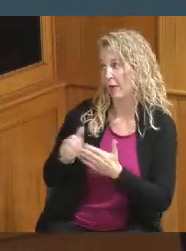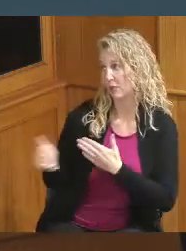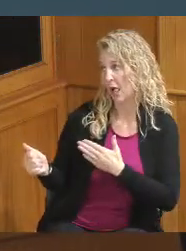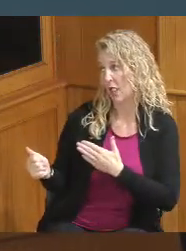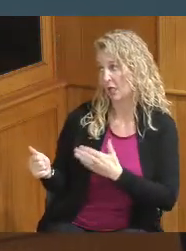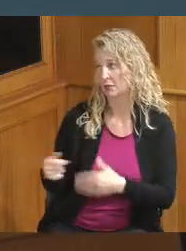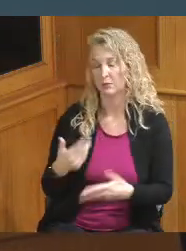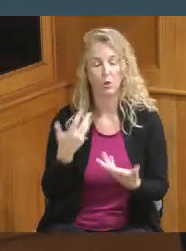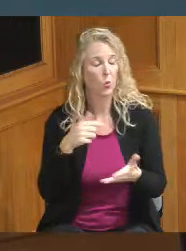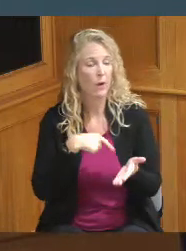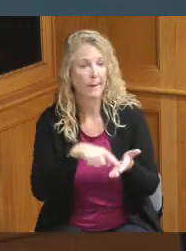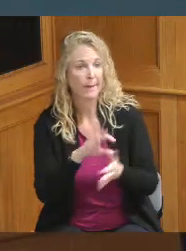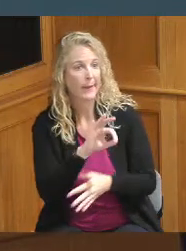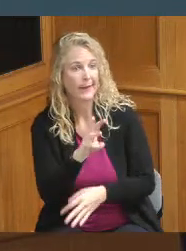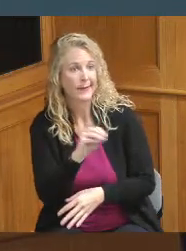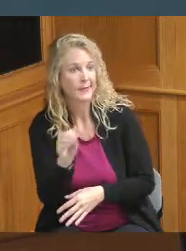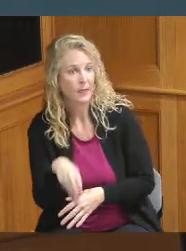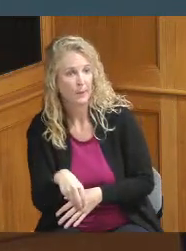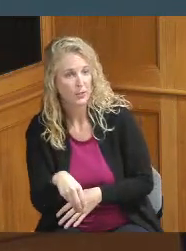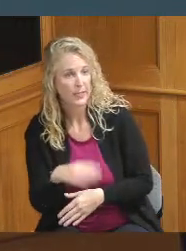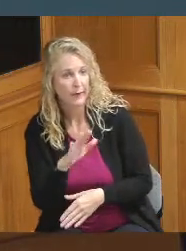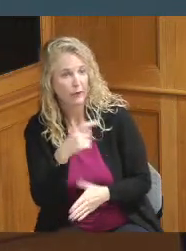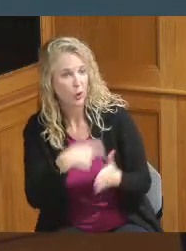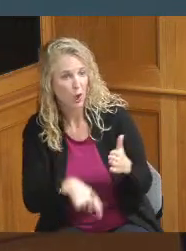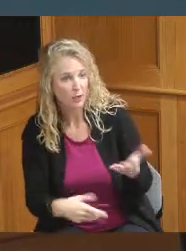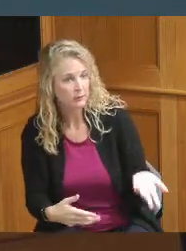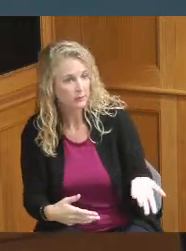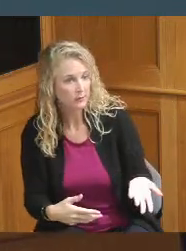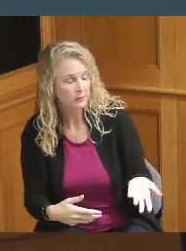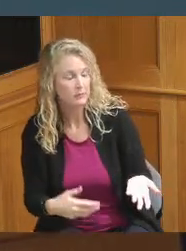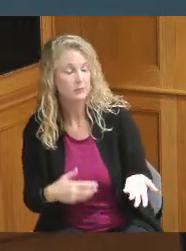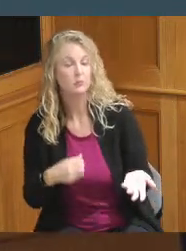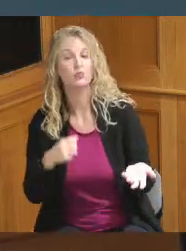already paying 96% of all the costs. So,